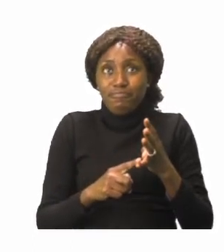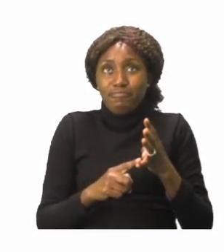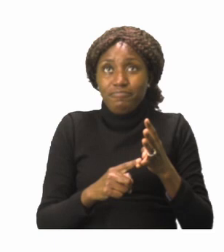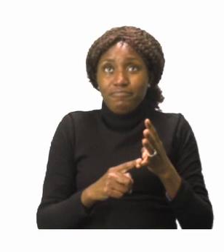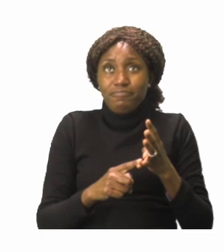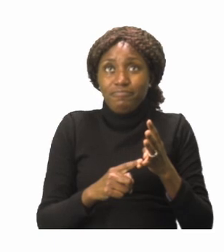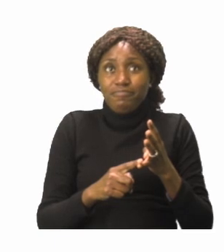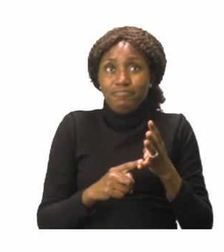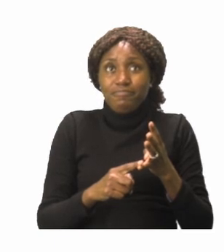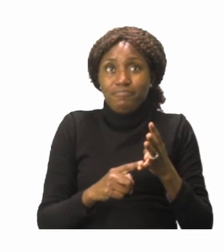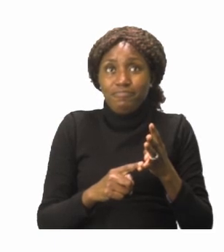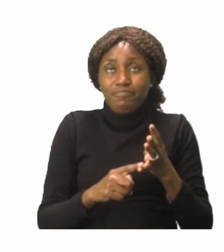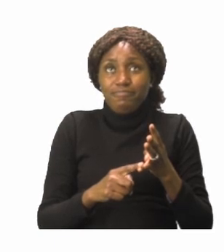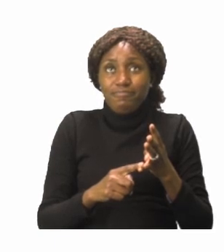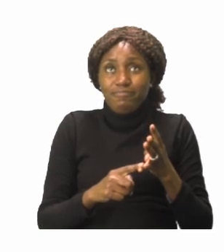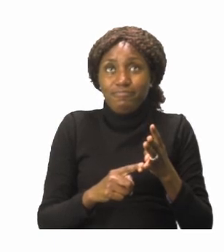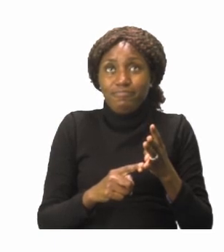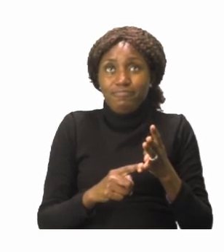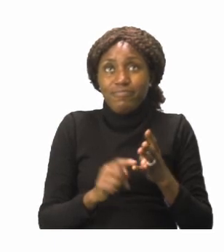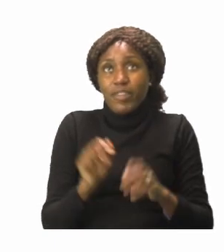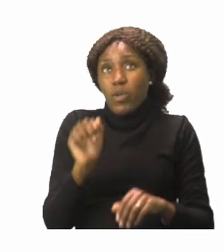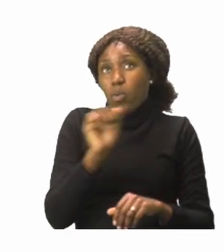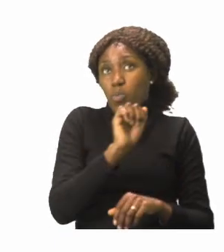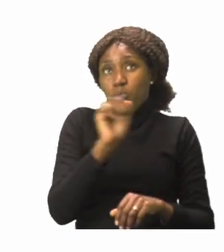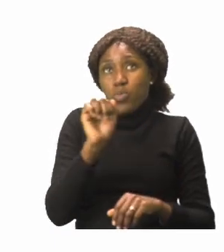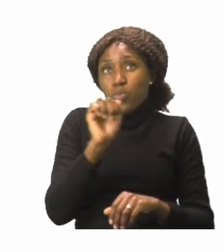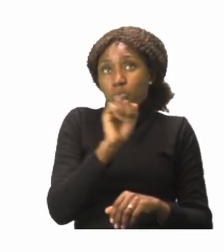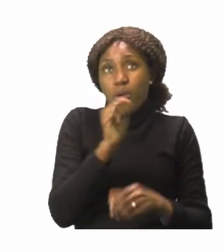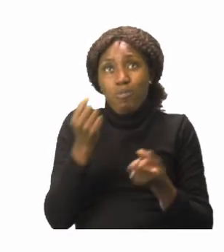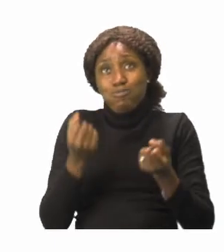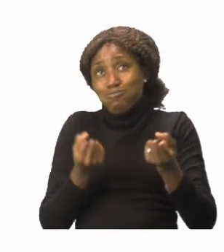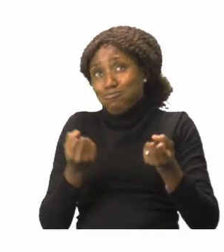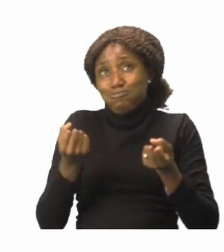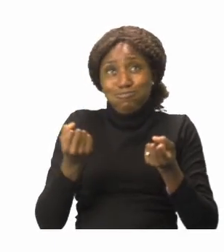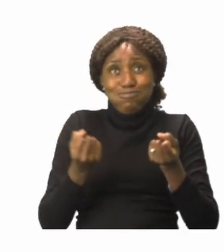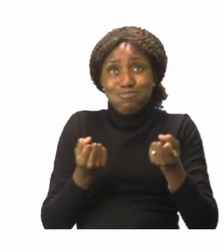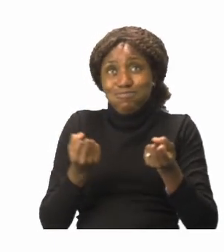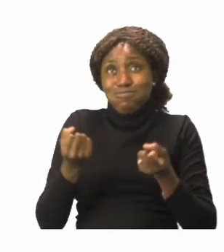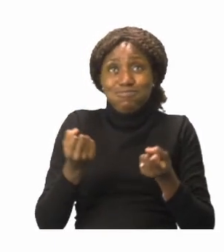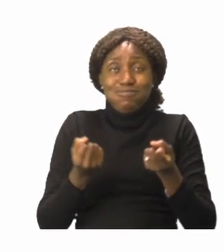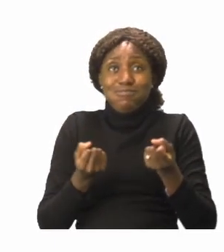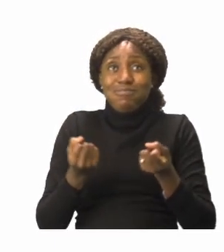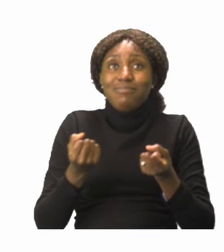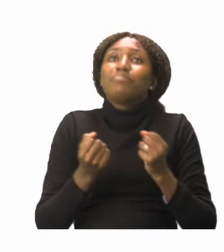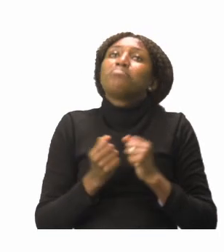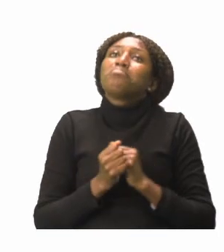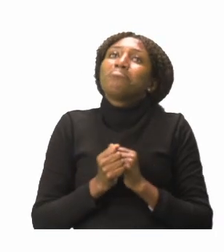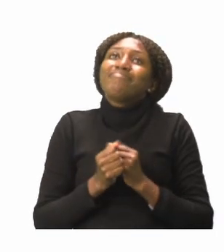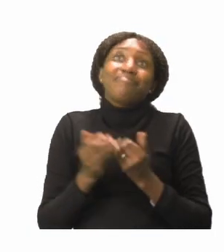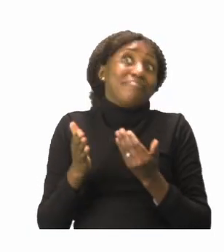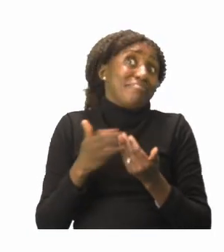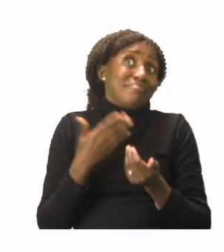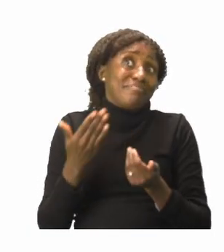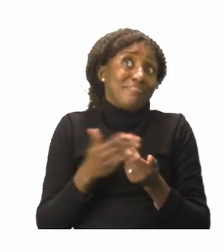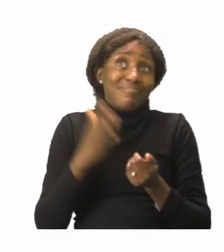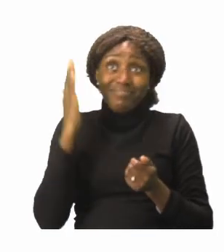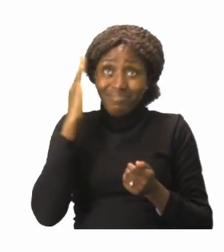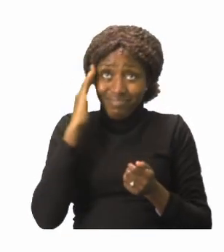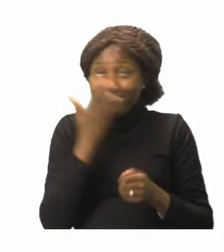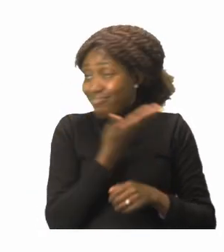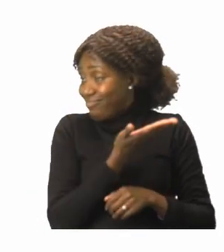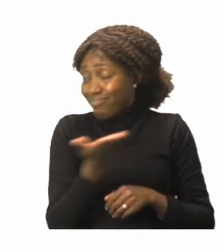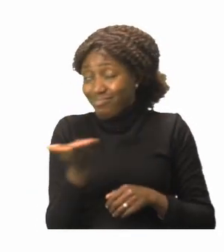Well done. And the last one, I'm sure we all know the name. This one is a